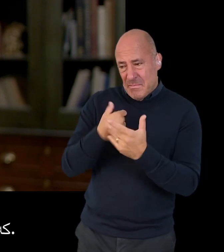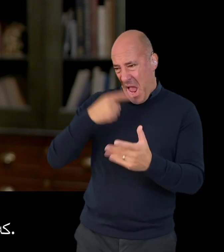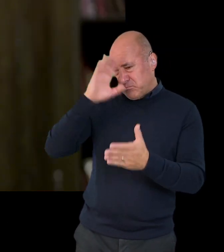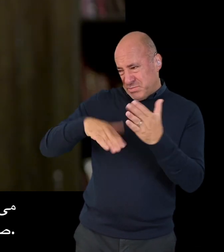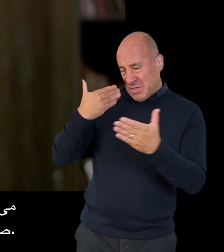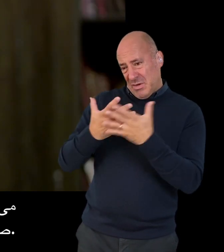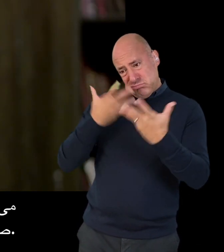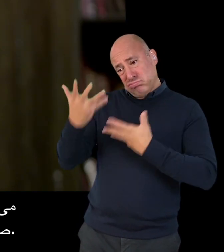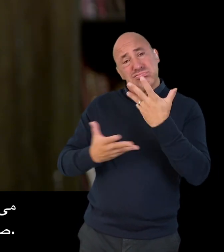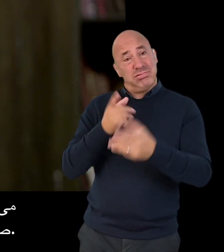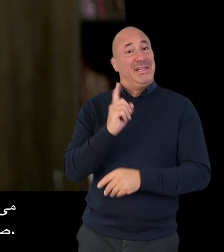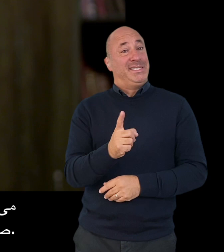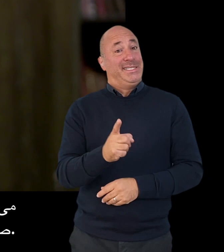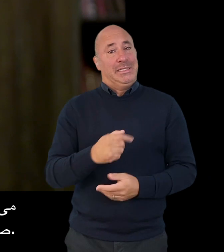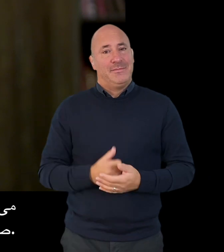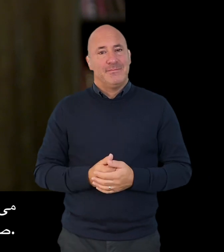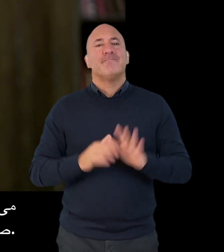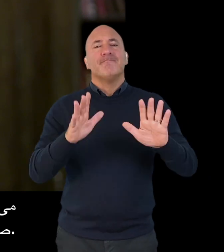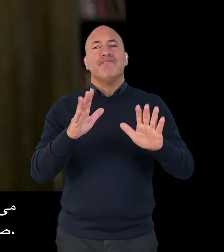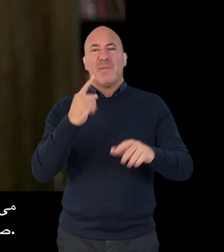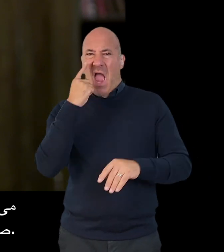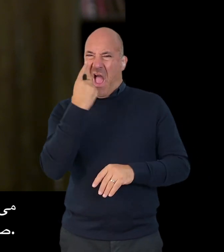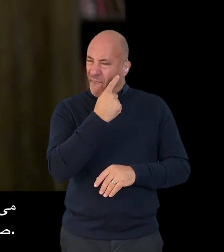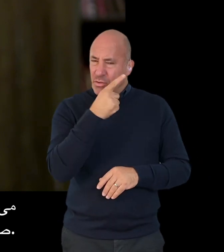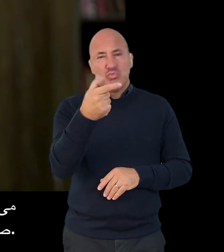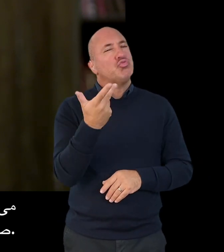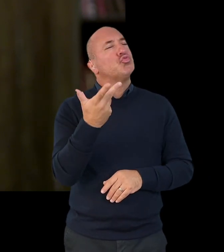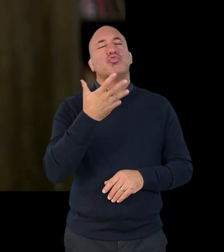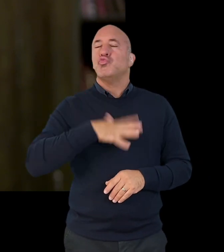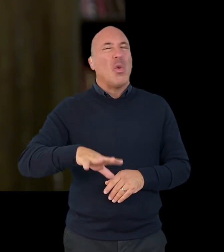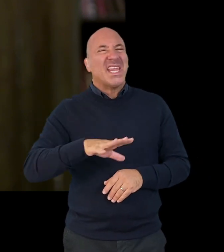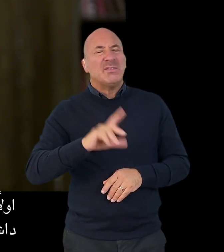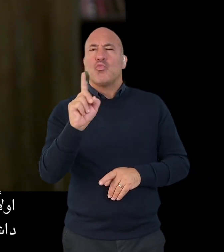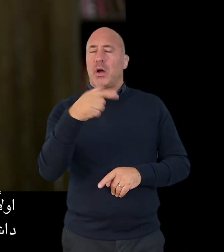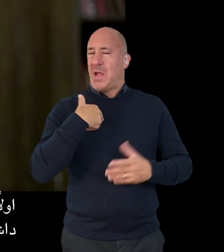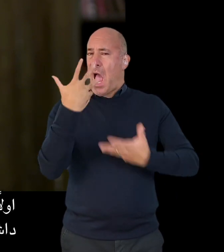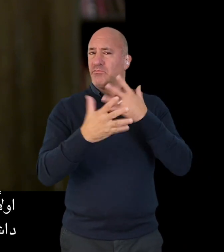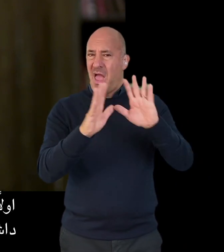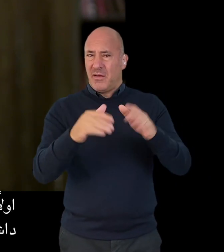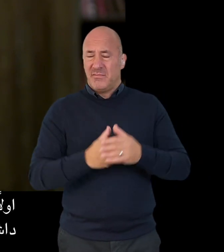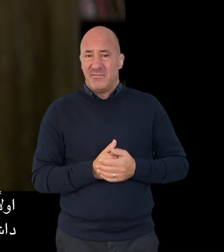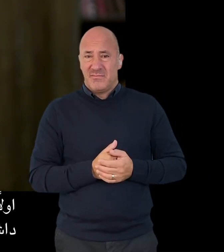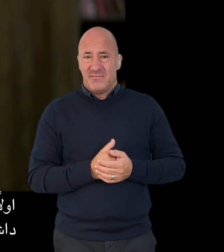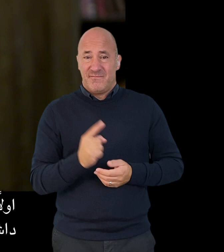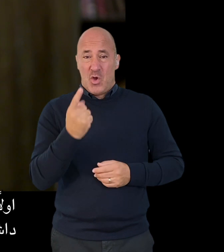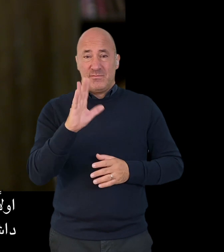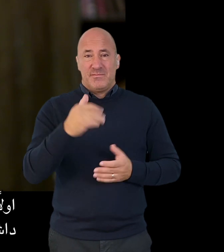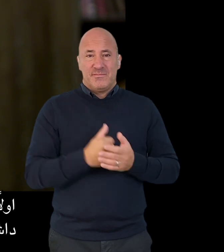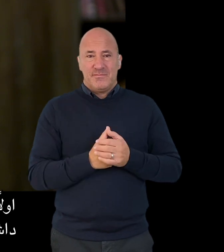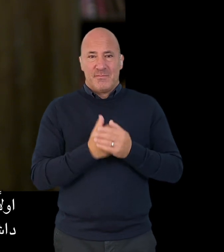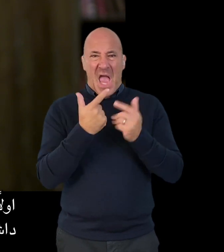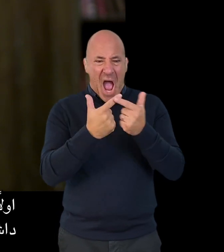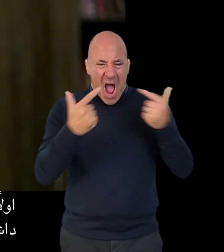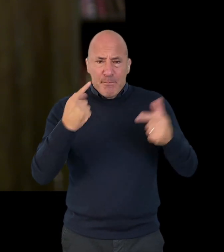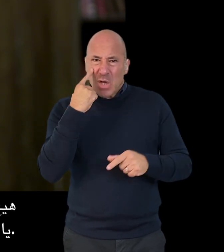experiences. I'm going to talk a bit about the evidence that you don't need. So first of all, there is no minimum